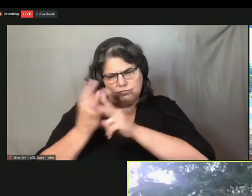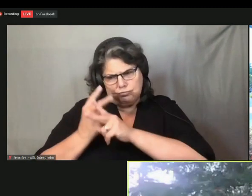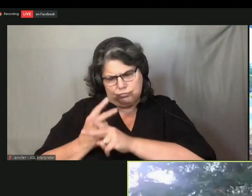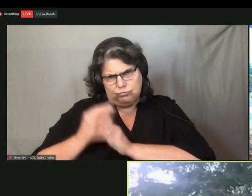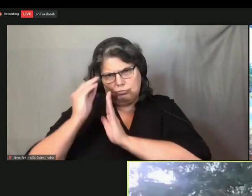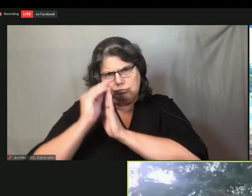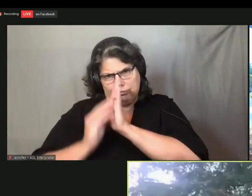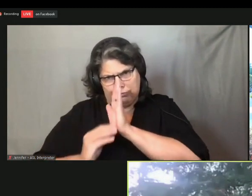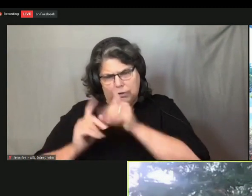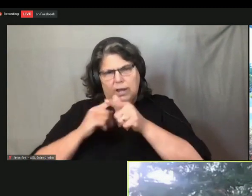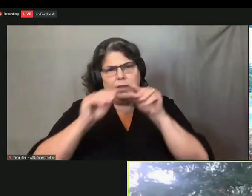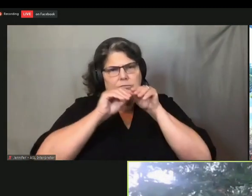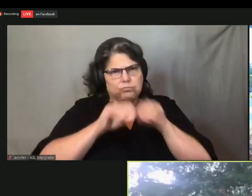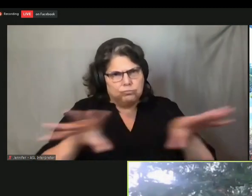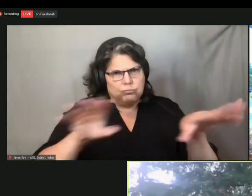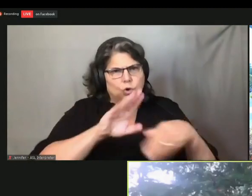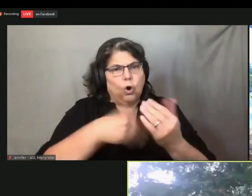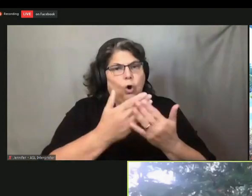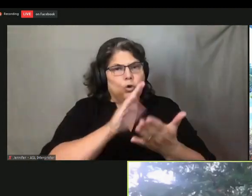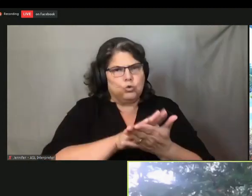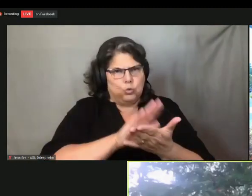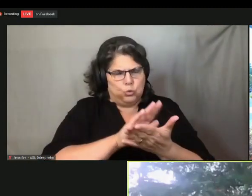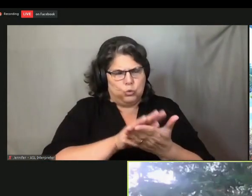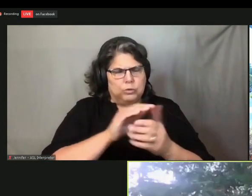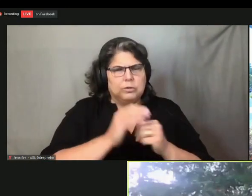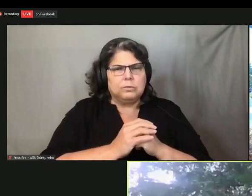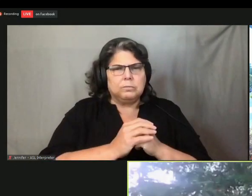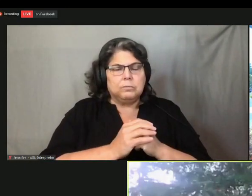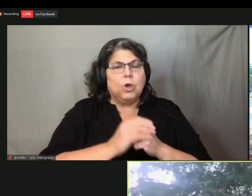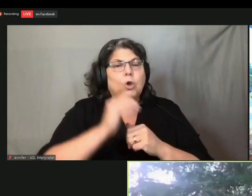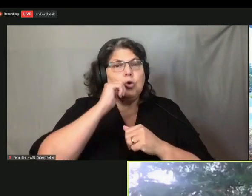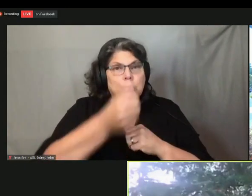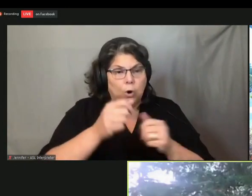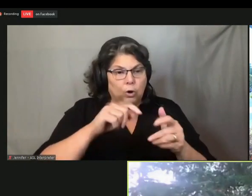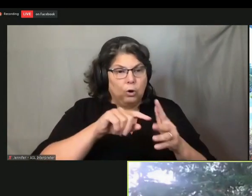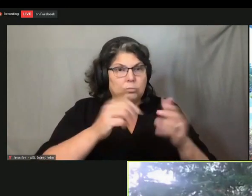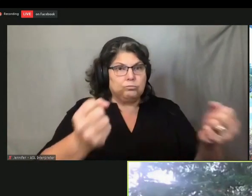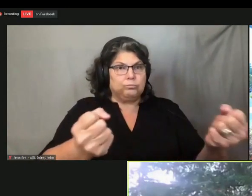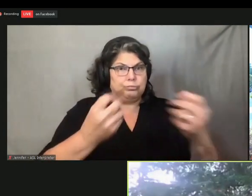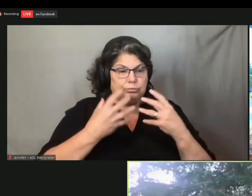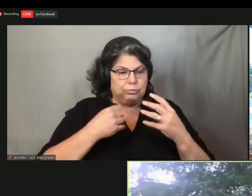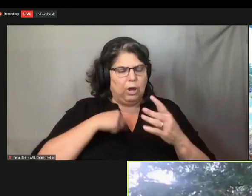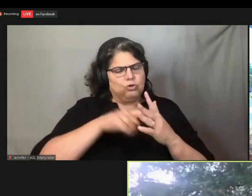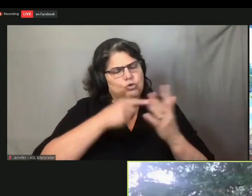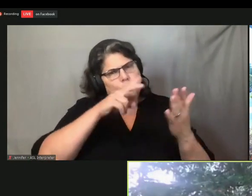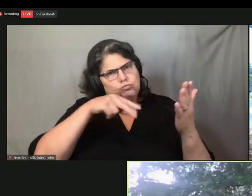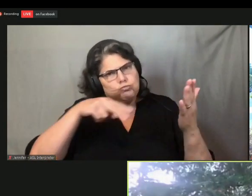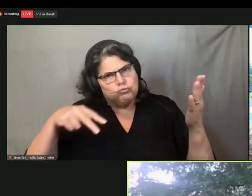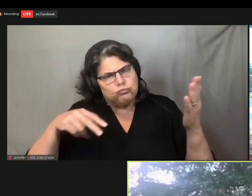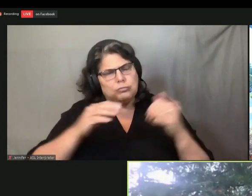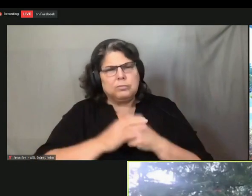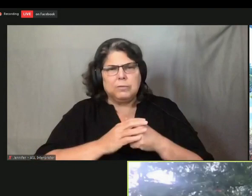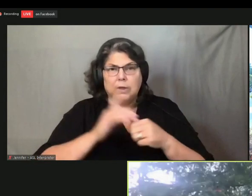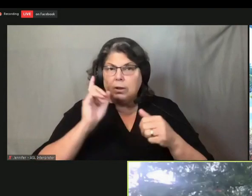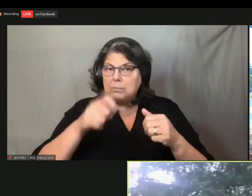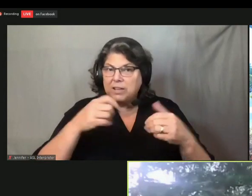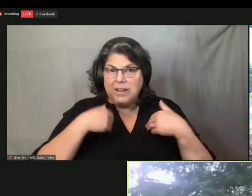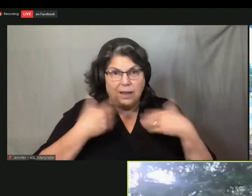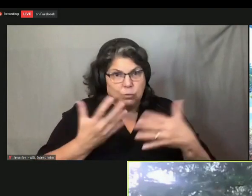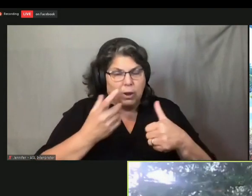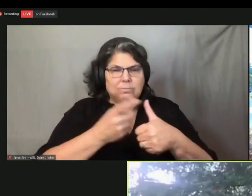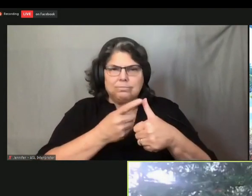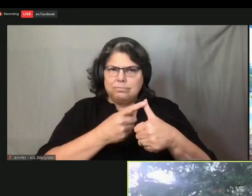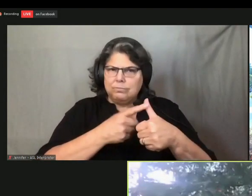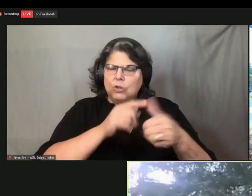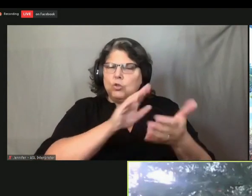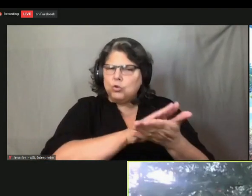Monday. I will begin reviewing these waivers tomorrow. For example, schools must submit comprehensive